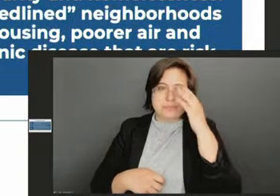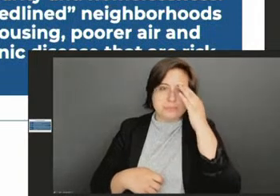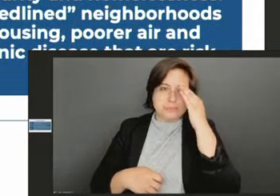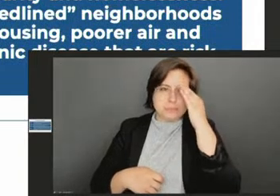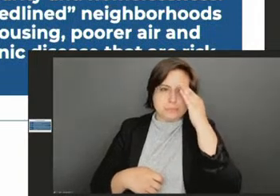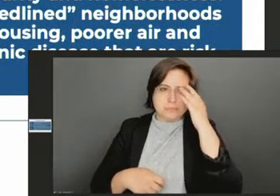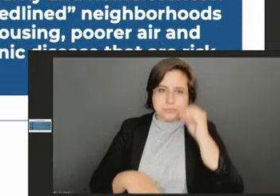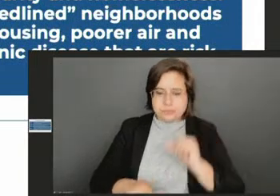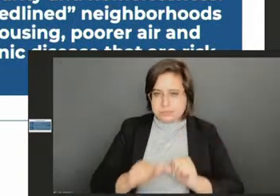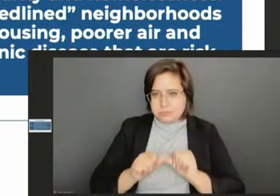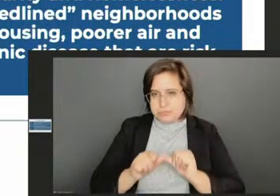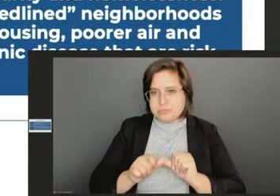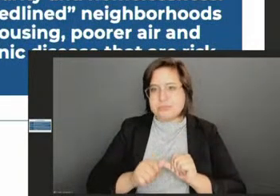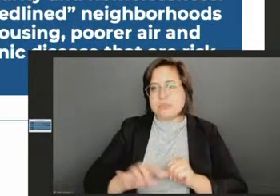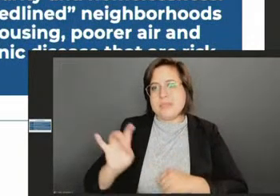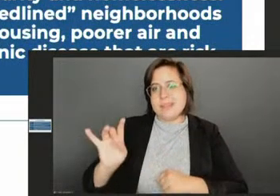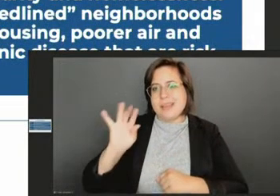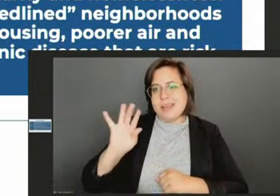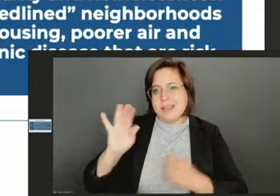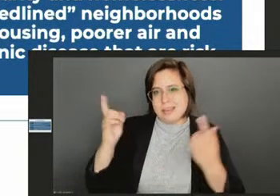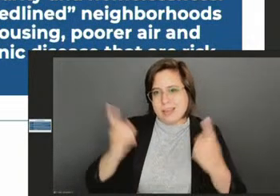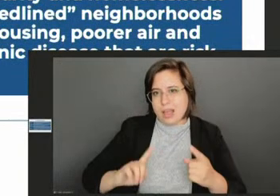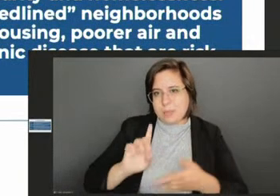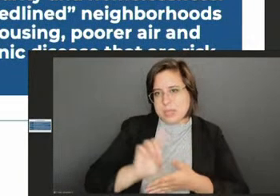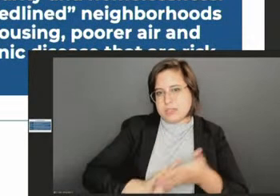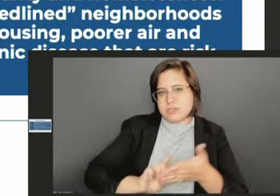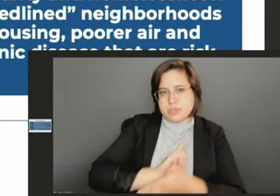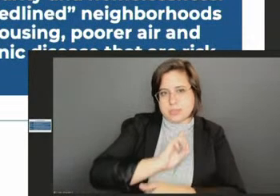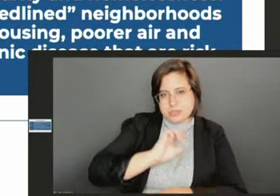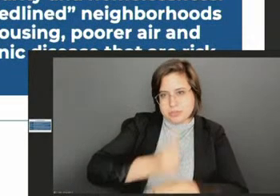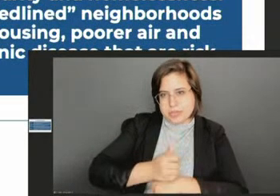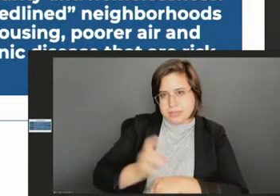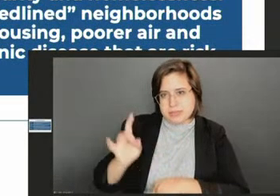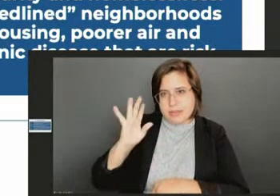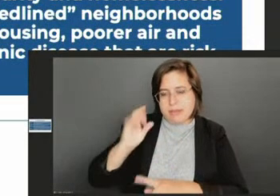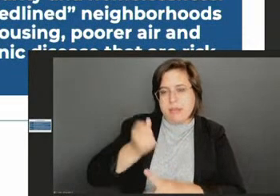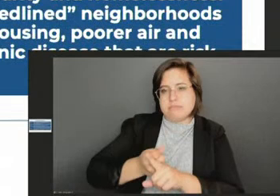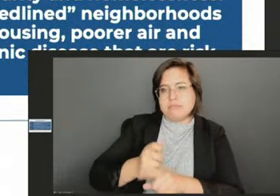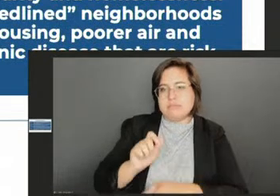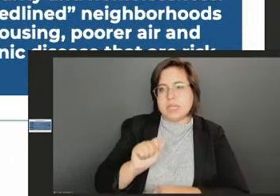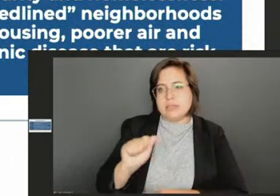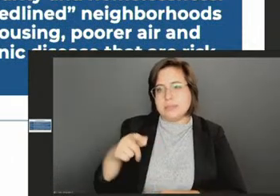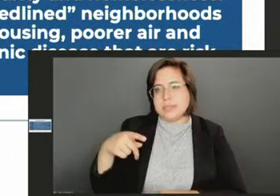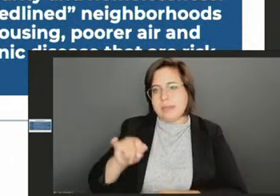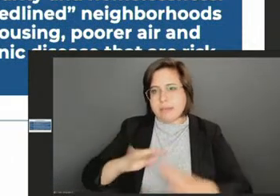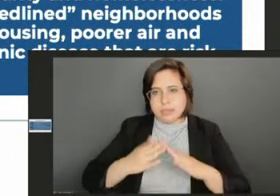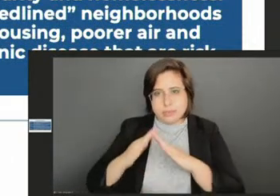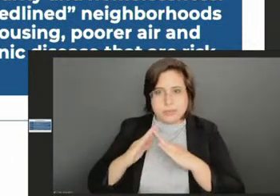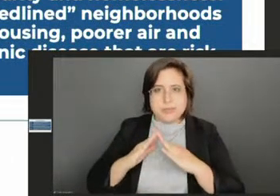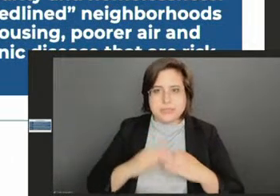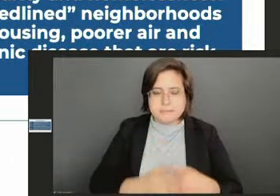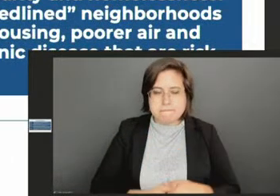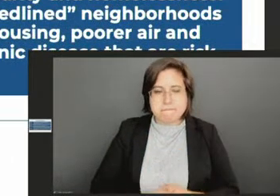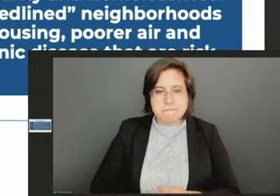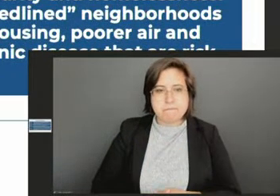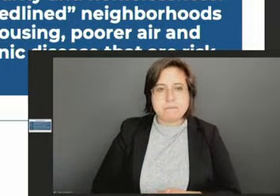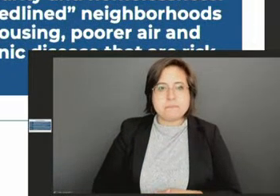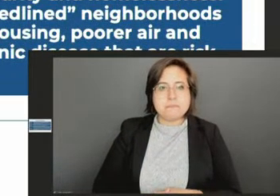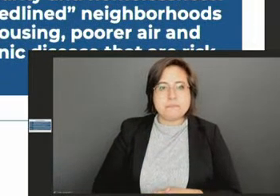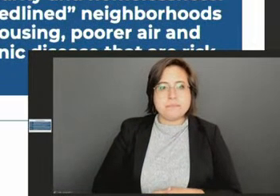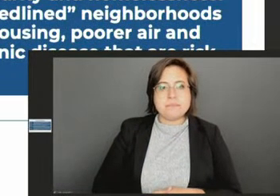of hate incidents and discrimination faced by Asian American Pacific Islander communities. And